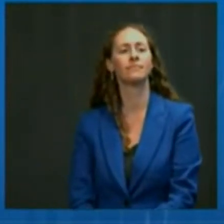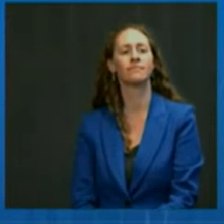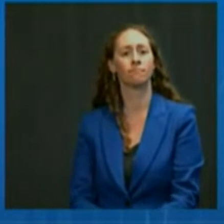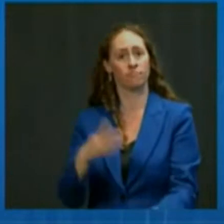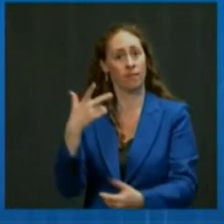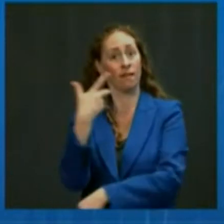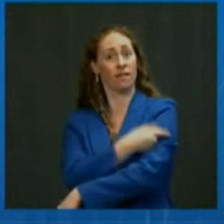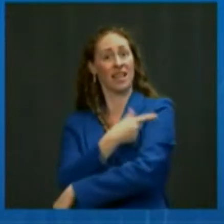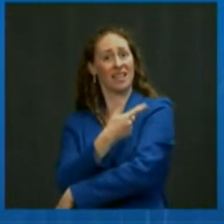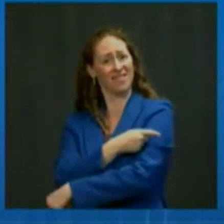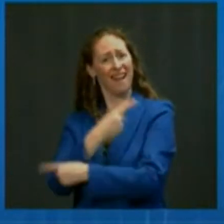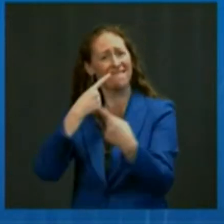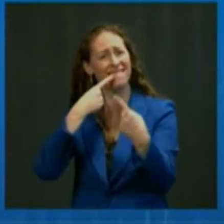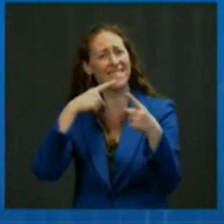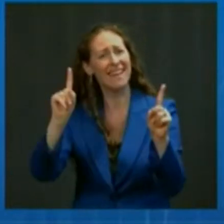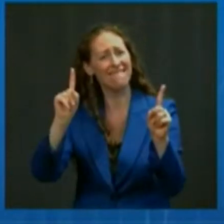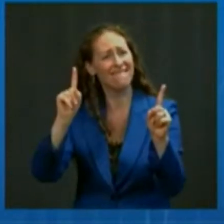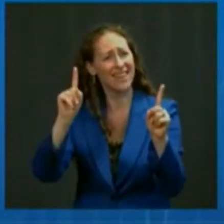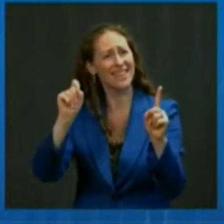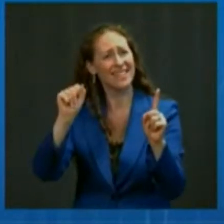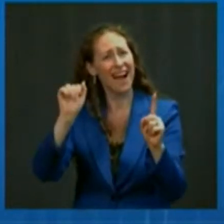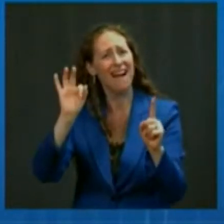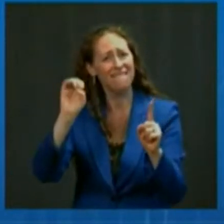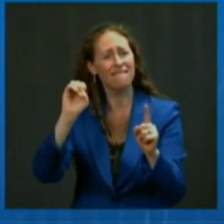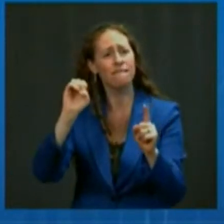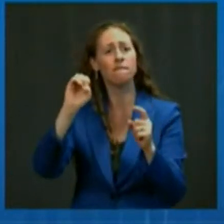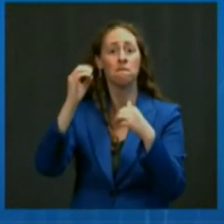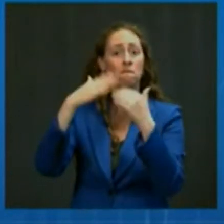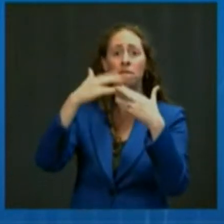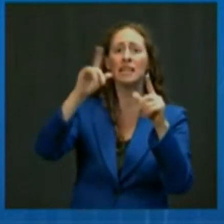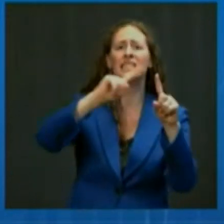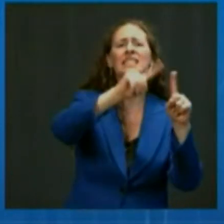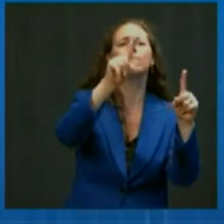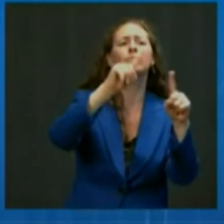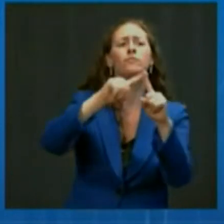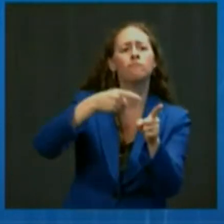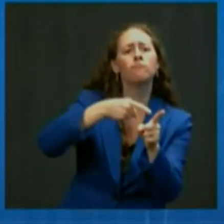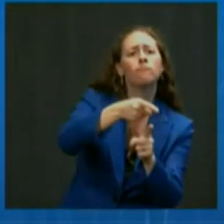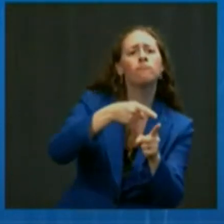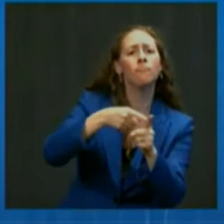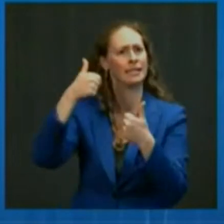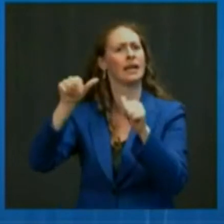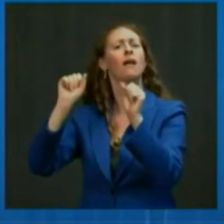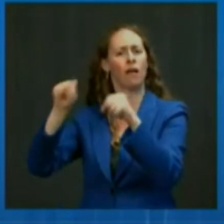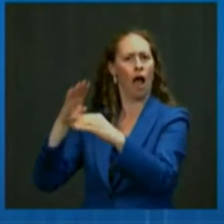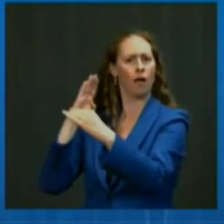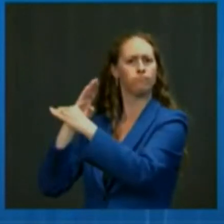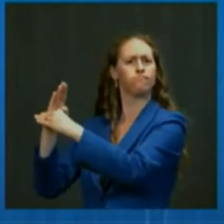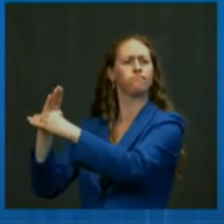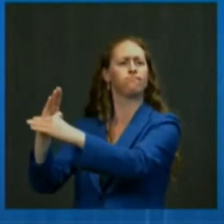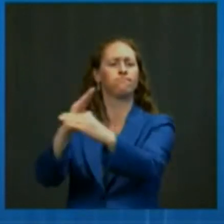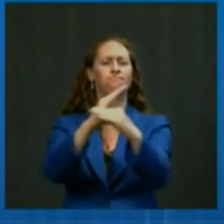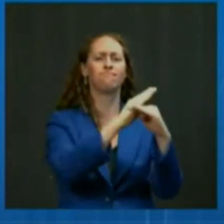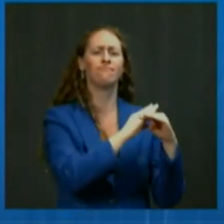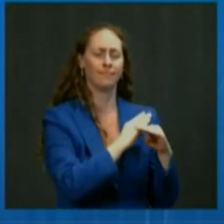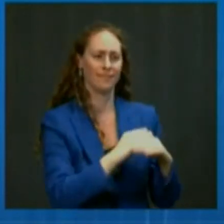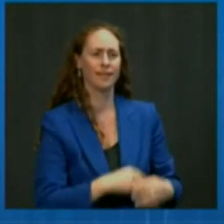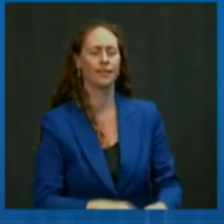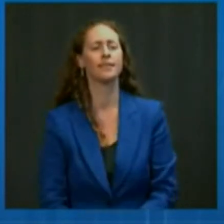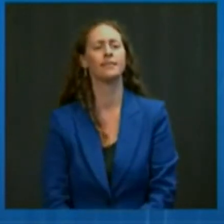even against the widespread Delta variant. But we know that even highly effective vaccines become less effective over